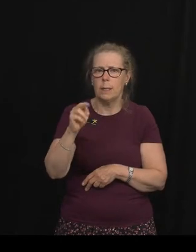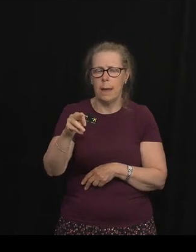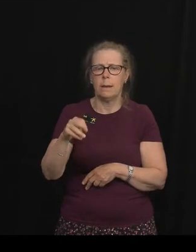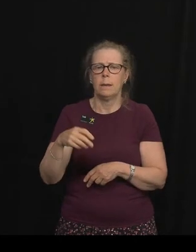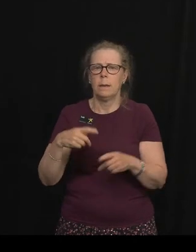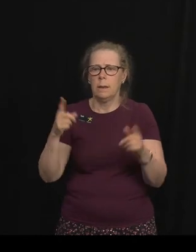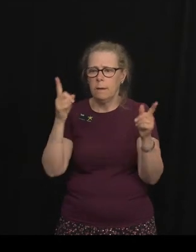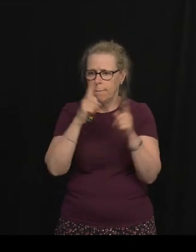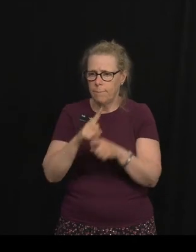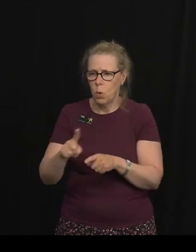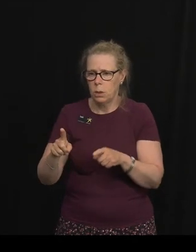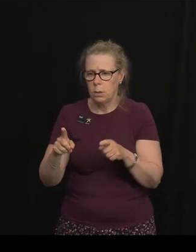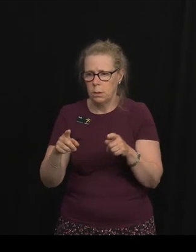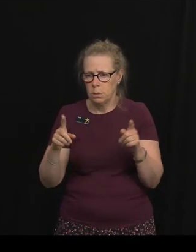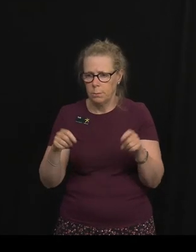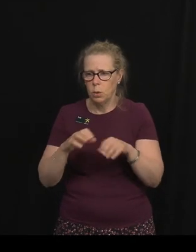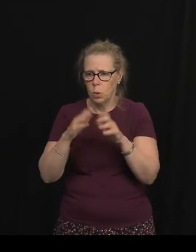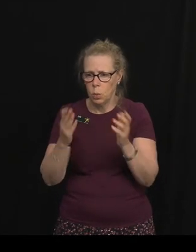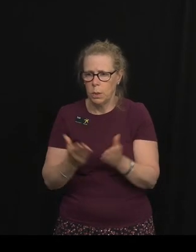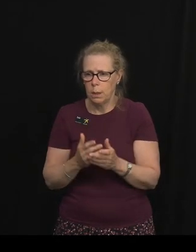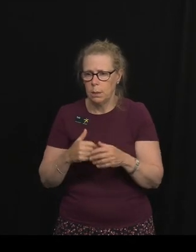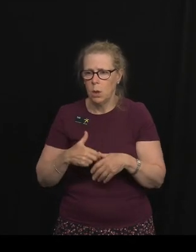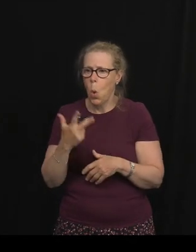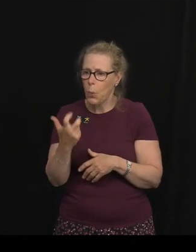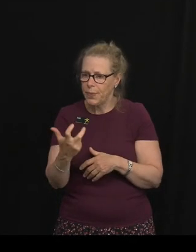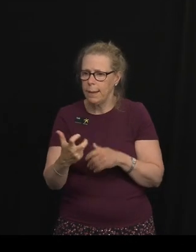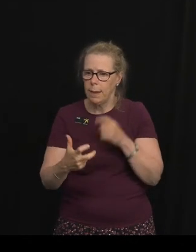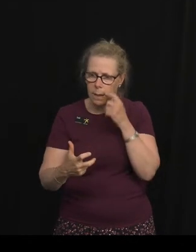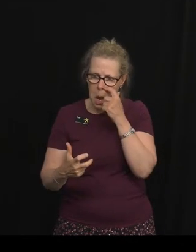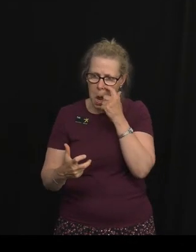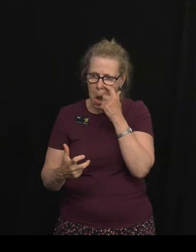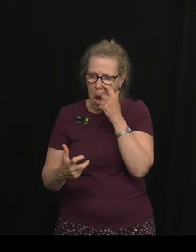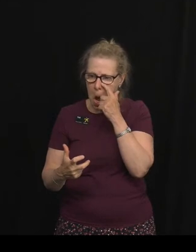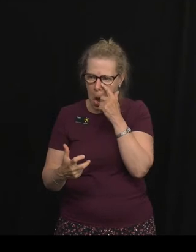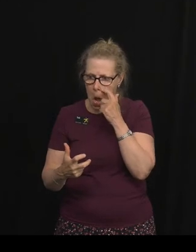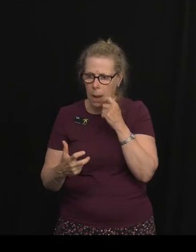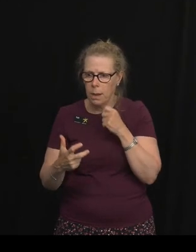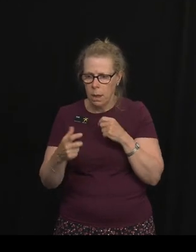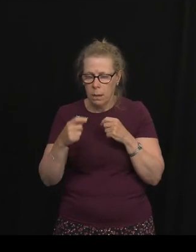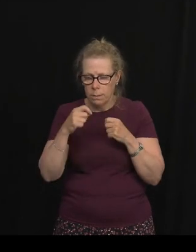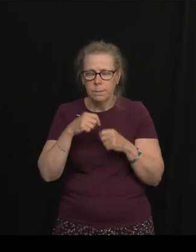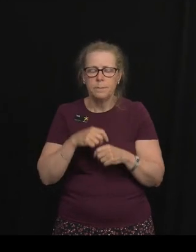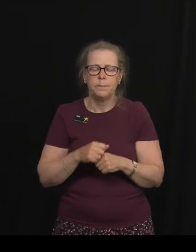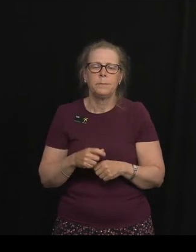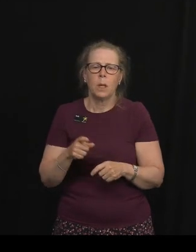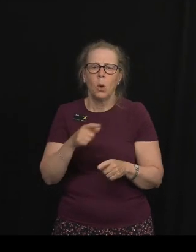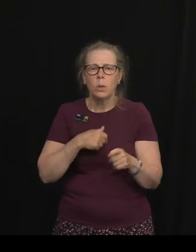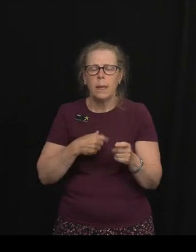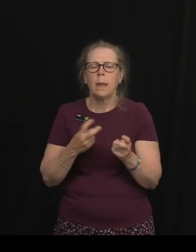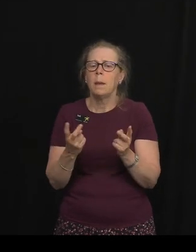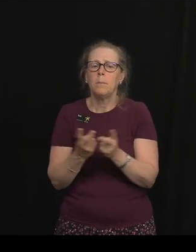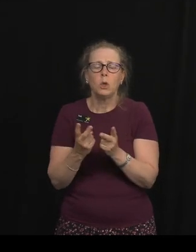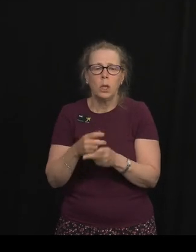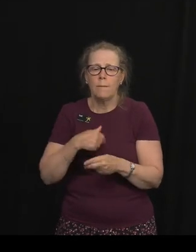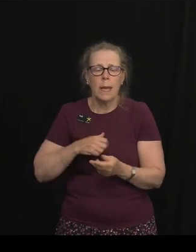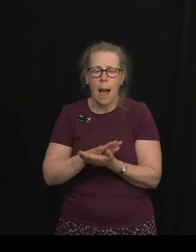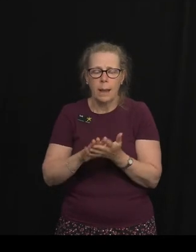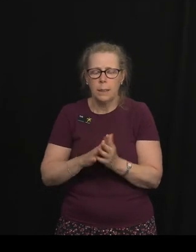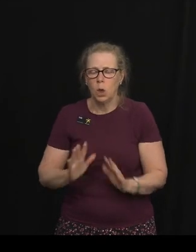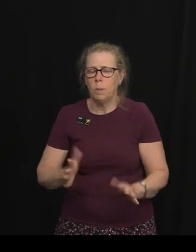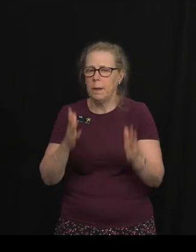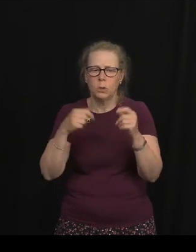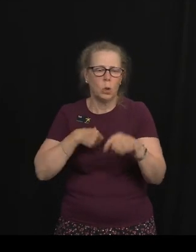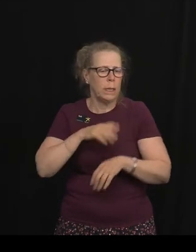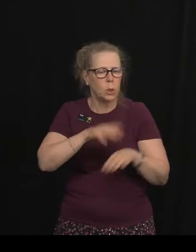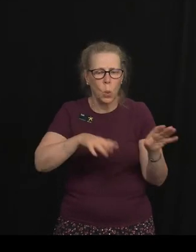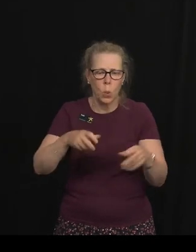down rainforest. We impoverish the biological diversity. So we expose ourselves to viruses in a way that we have never done before. Yeah. So just